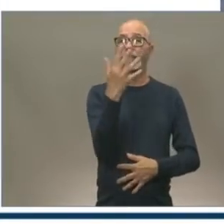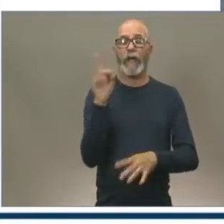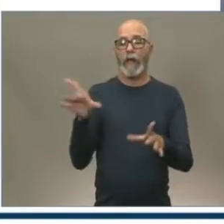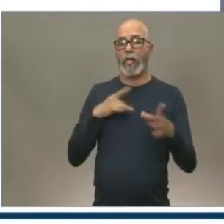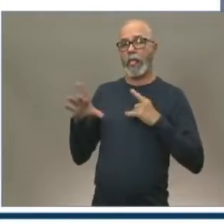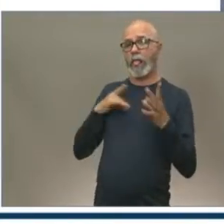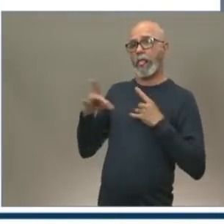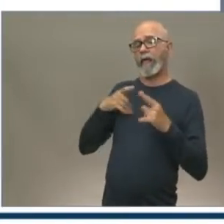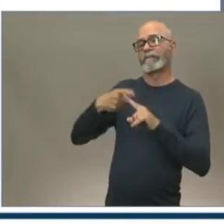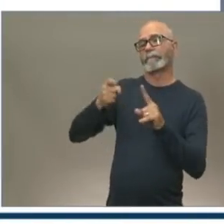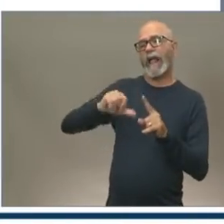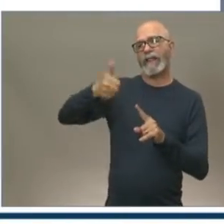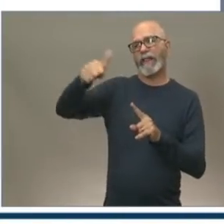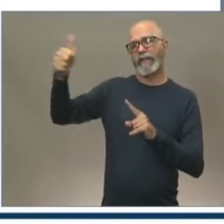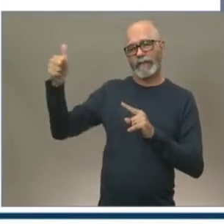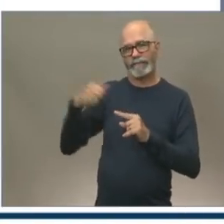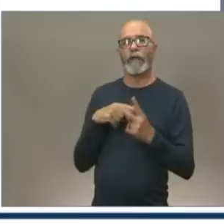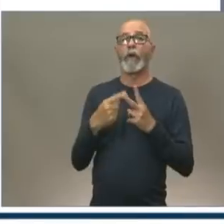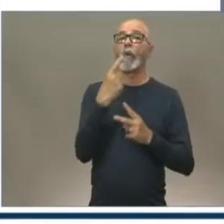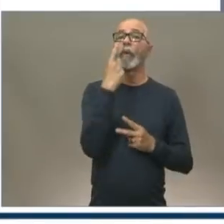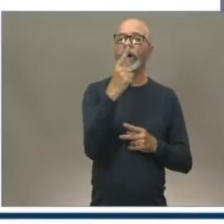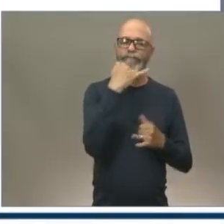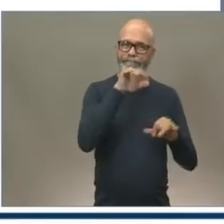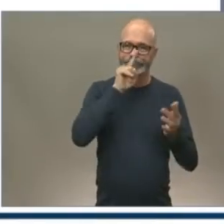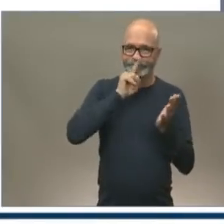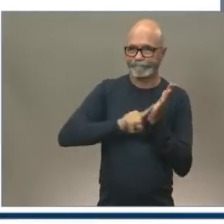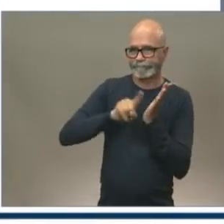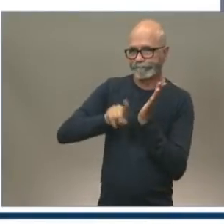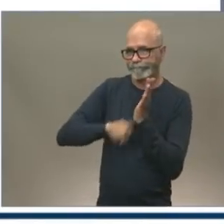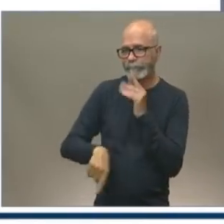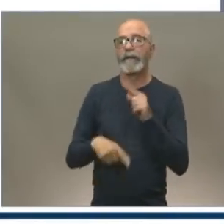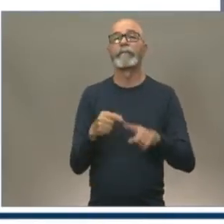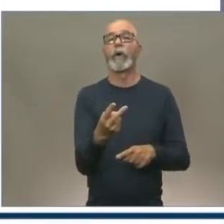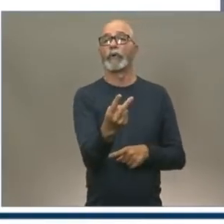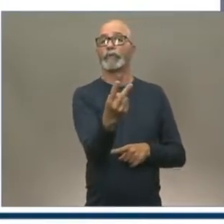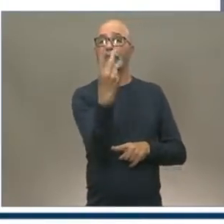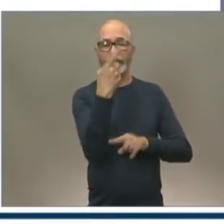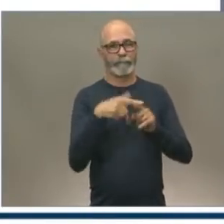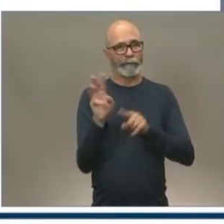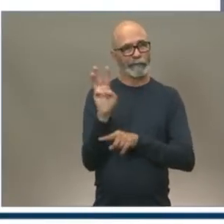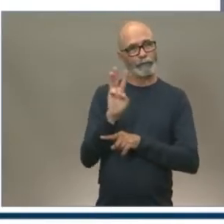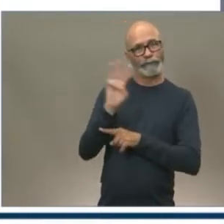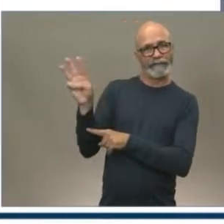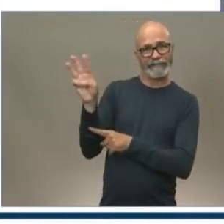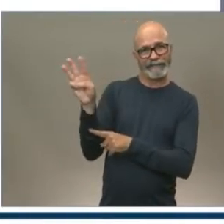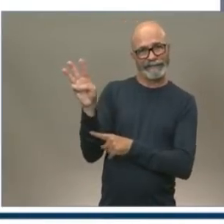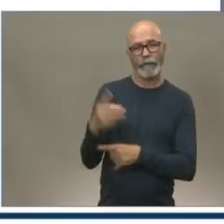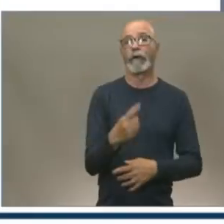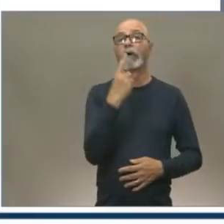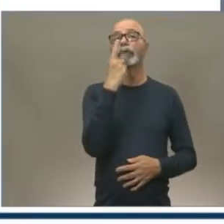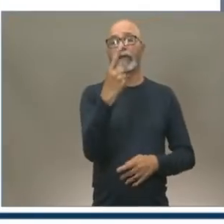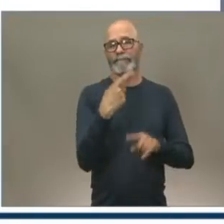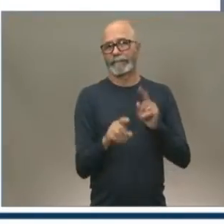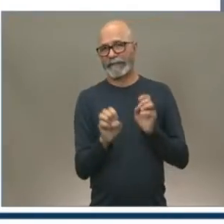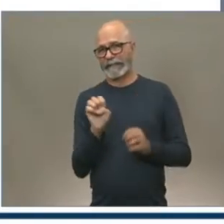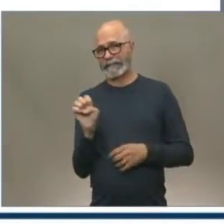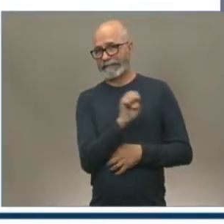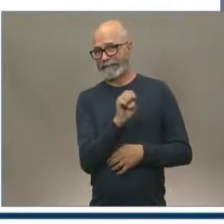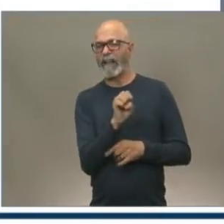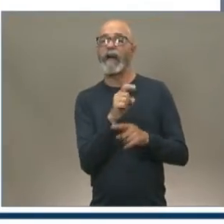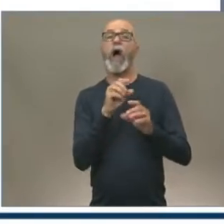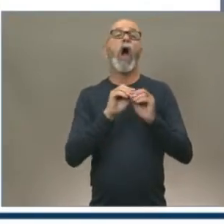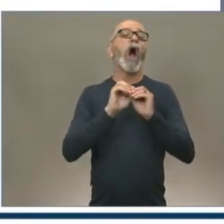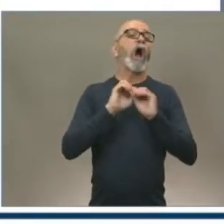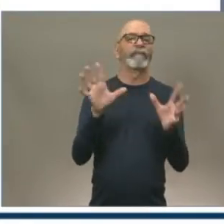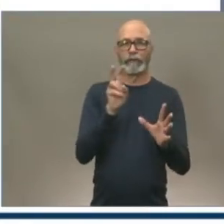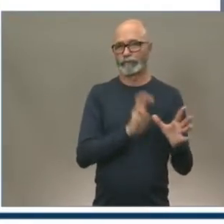zone and 1 in the eastern zone, all those related to travel. Unrelated to today's cases, we have 2 new cases of the